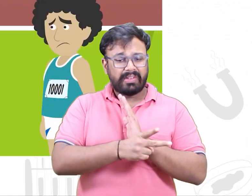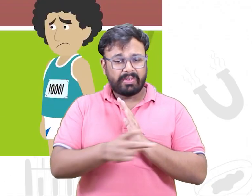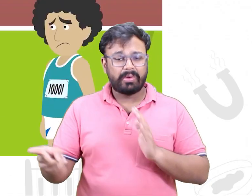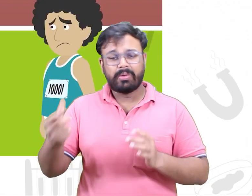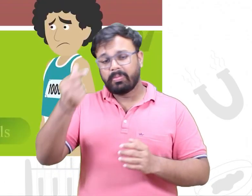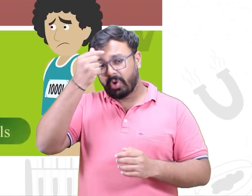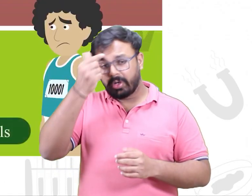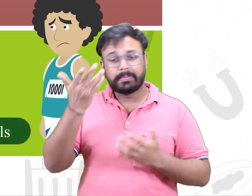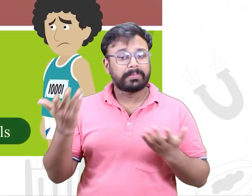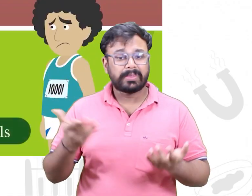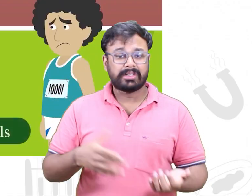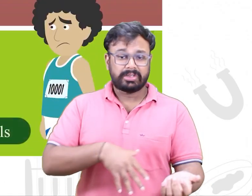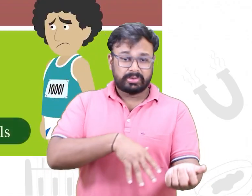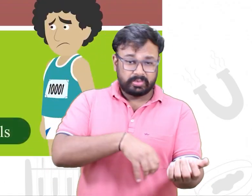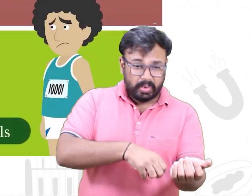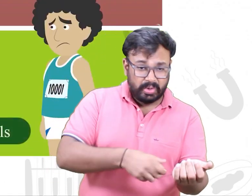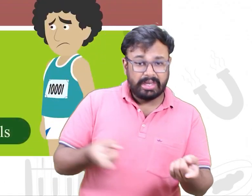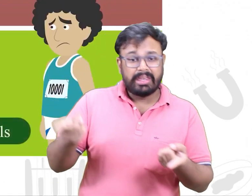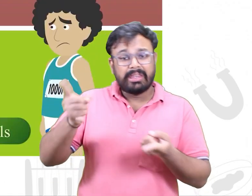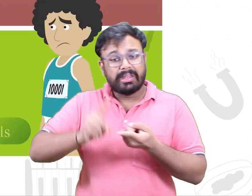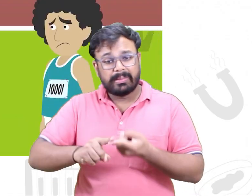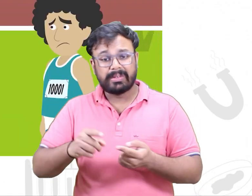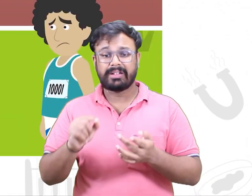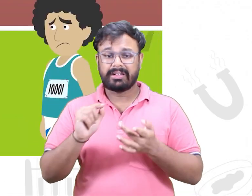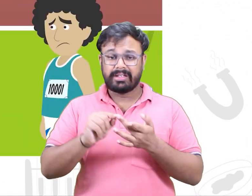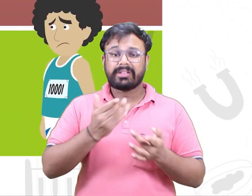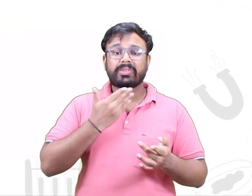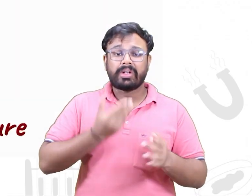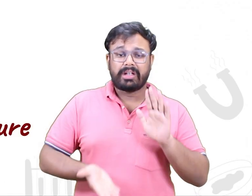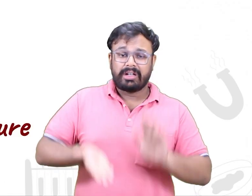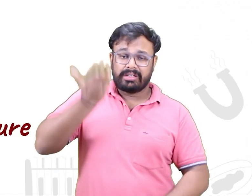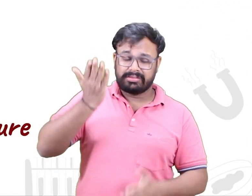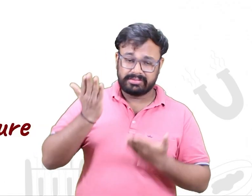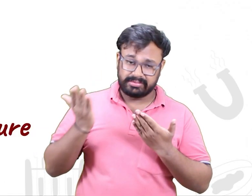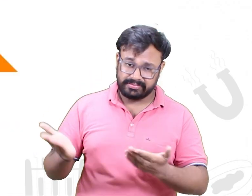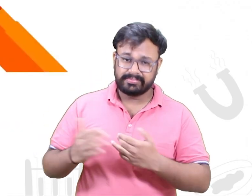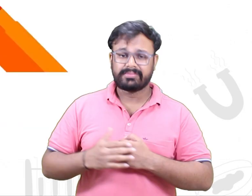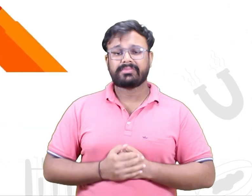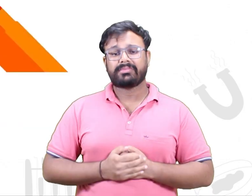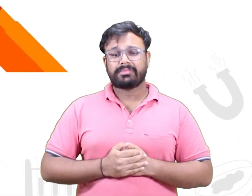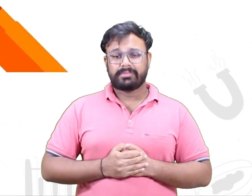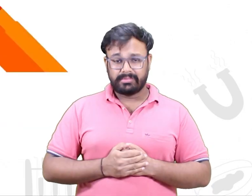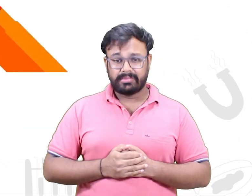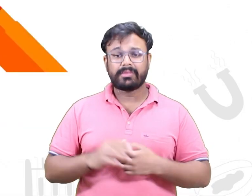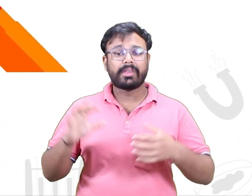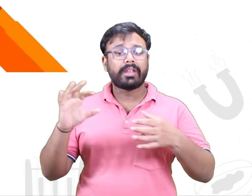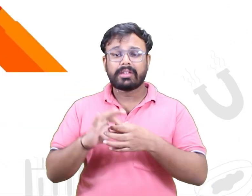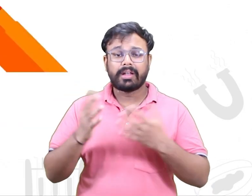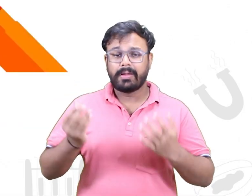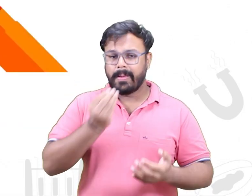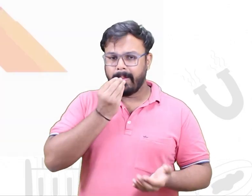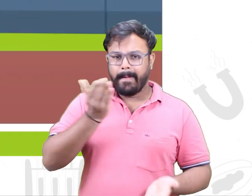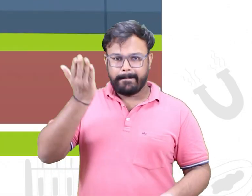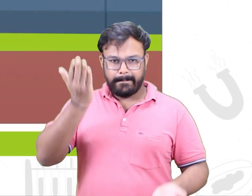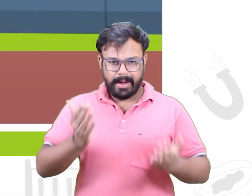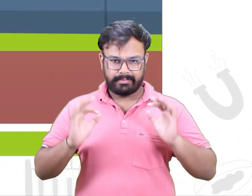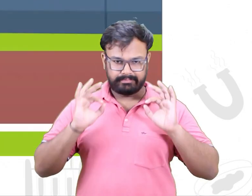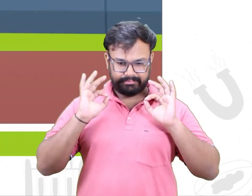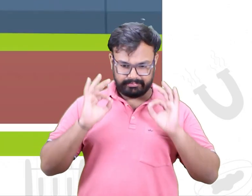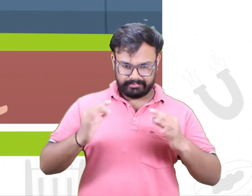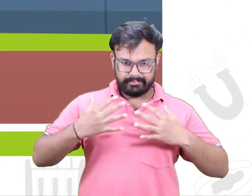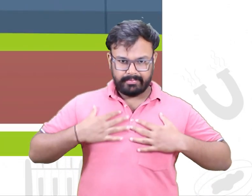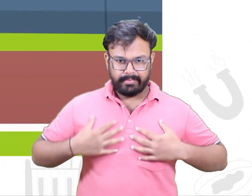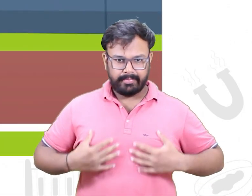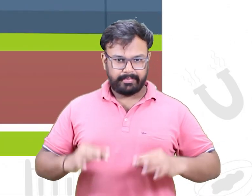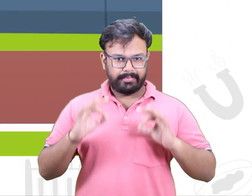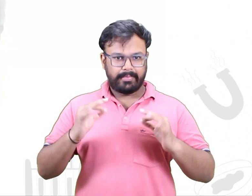chocolates, sweets, pastries, etc. These can make you fat and can interfere with your blood vessels. This can increase your risk